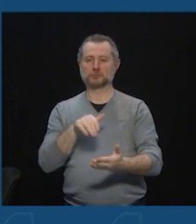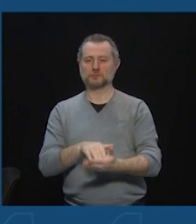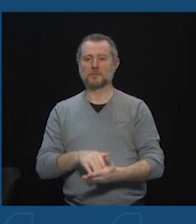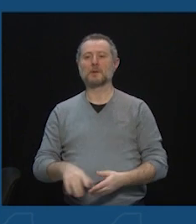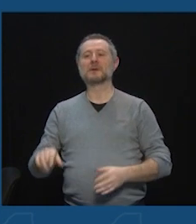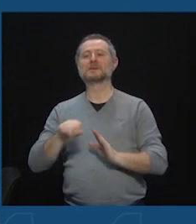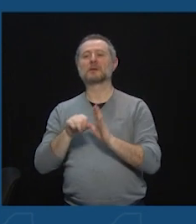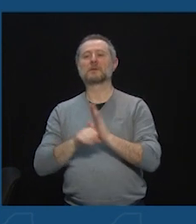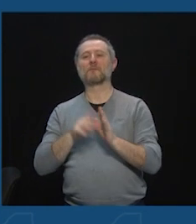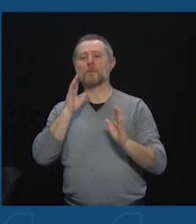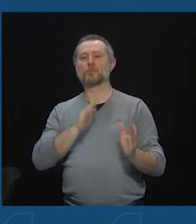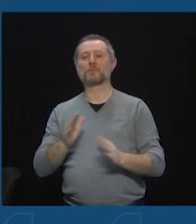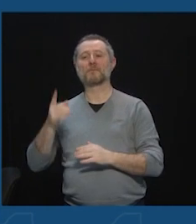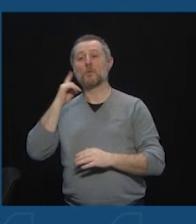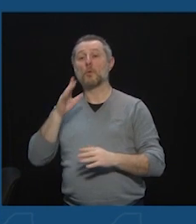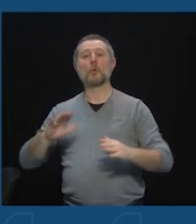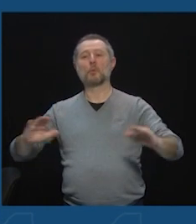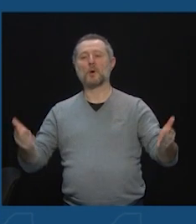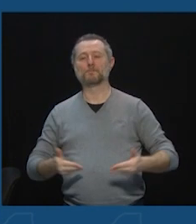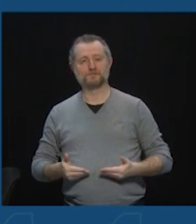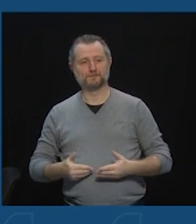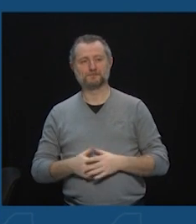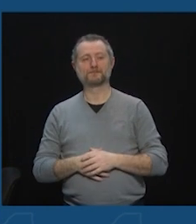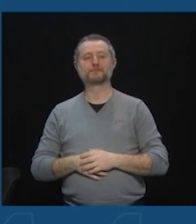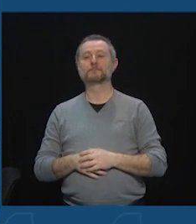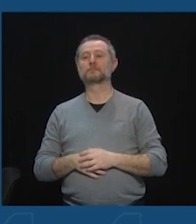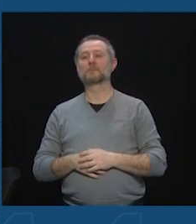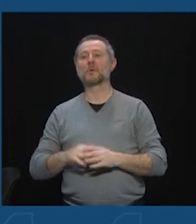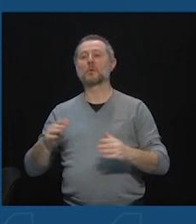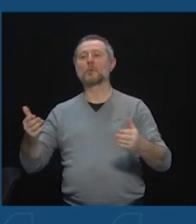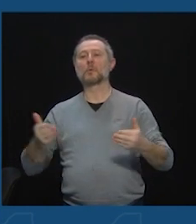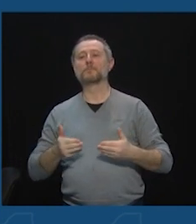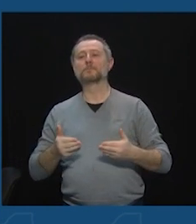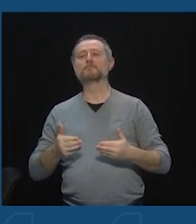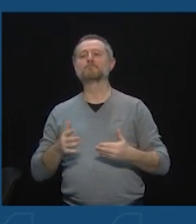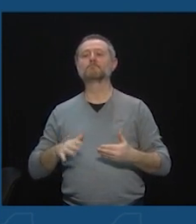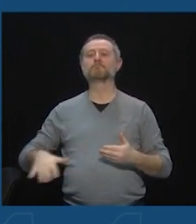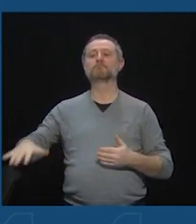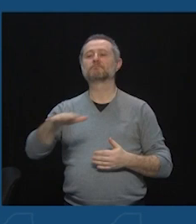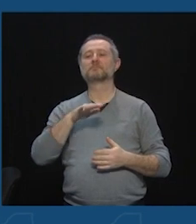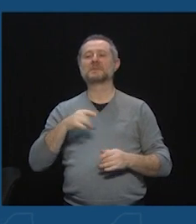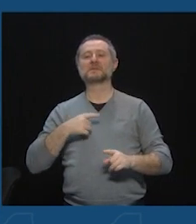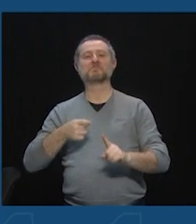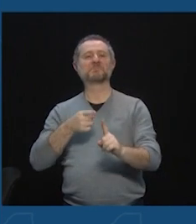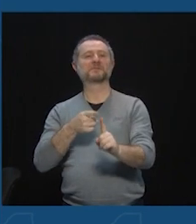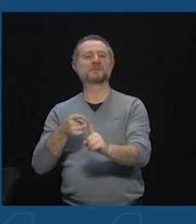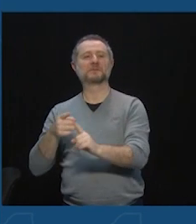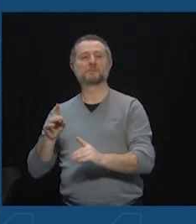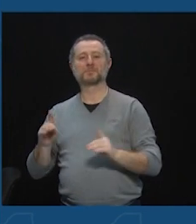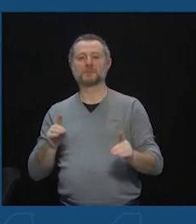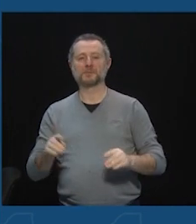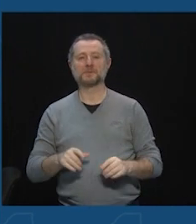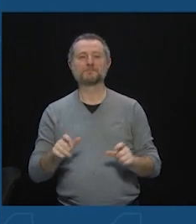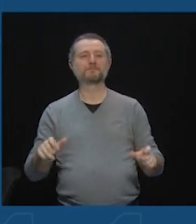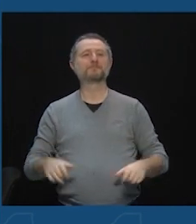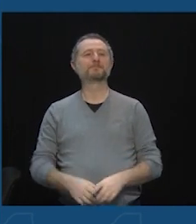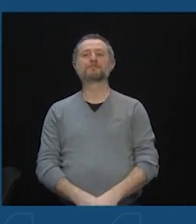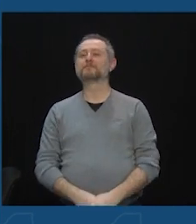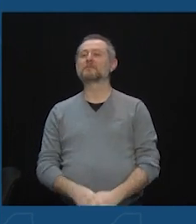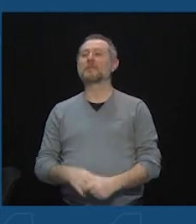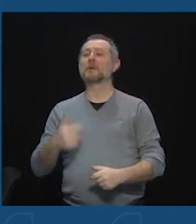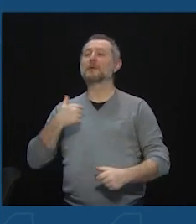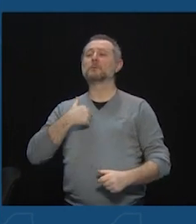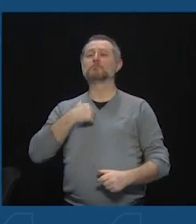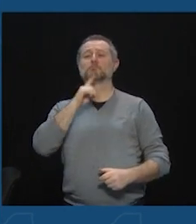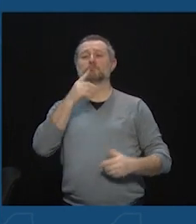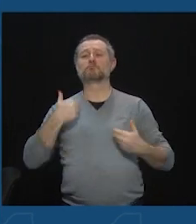So I want to welcome you all, and I want to welcome those specific guests as well. I'm Jackie Bray.